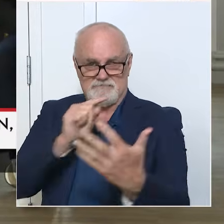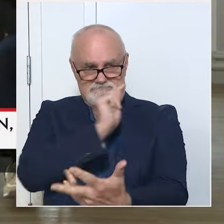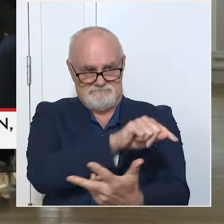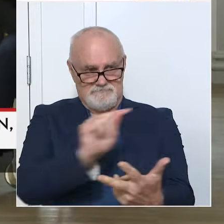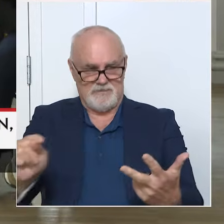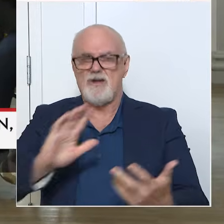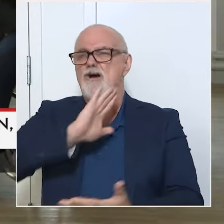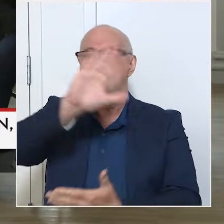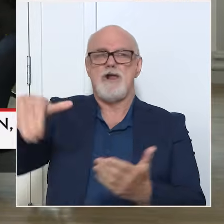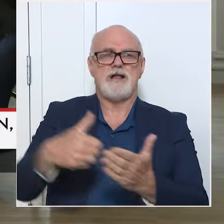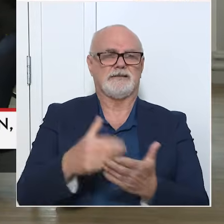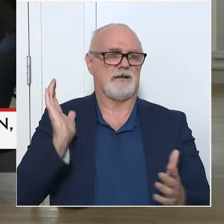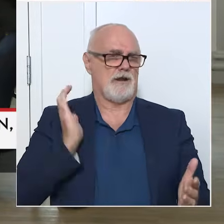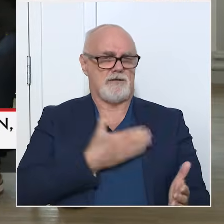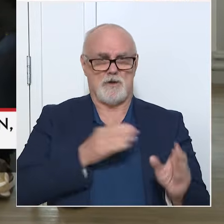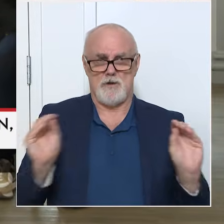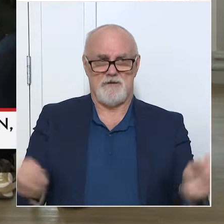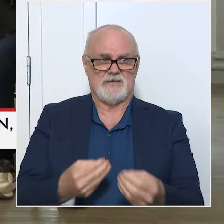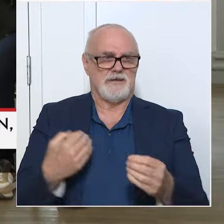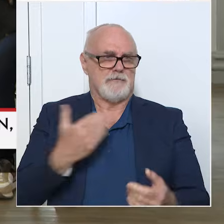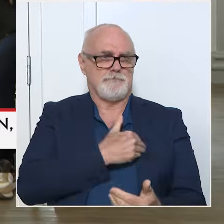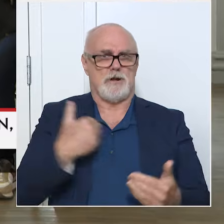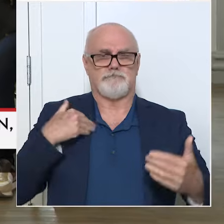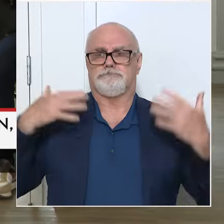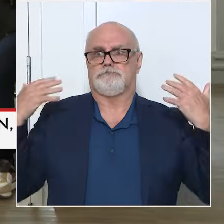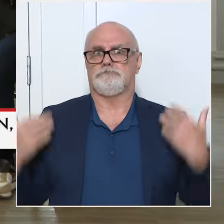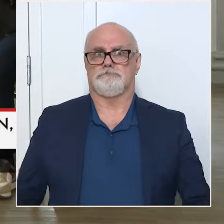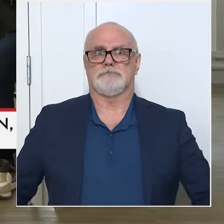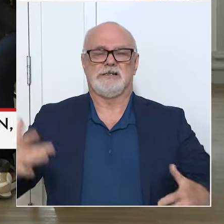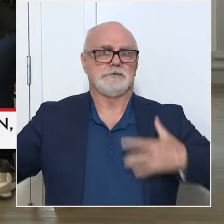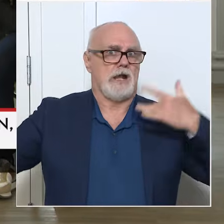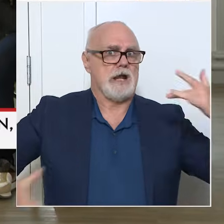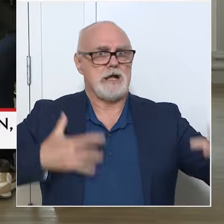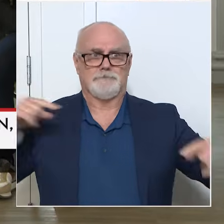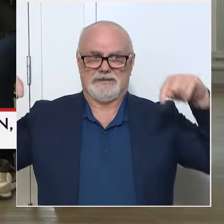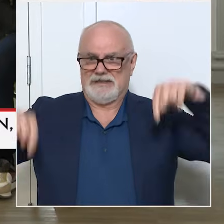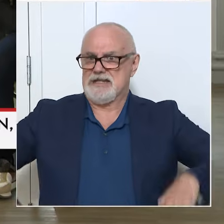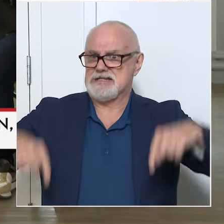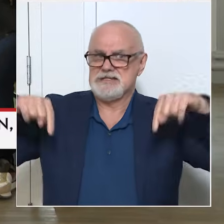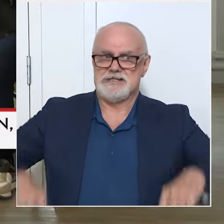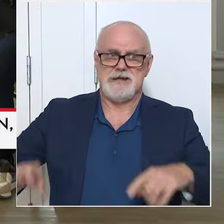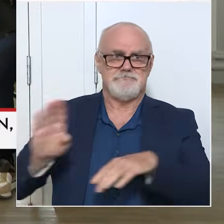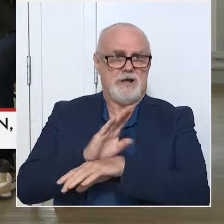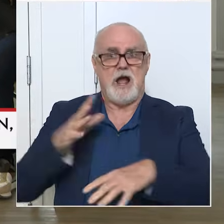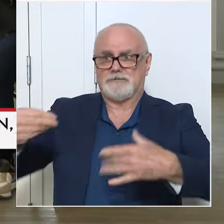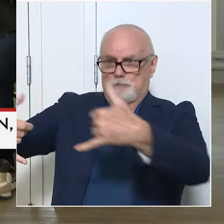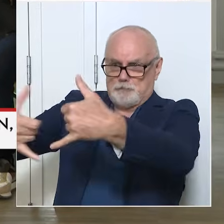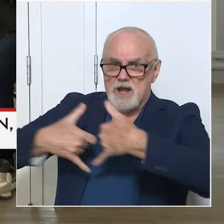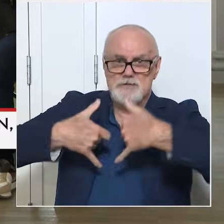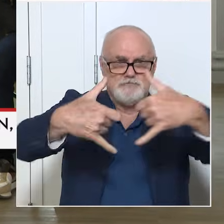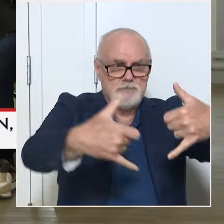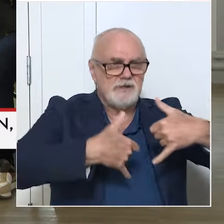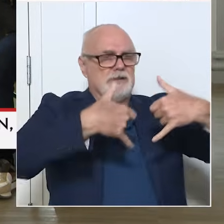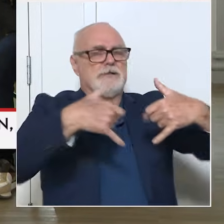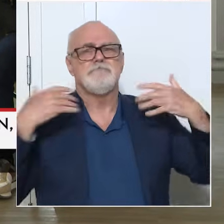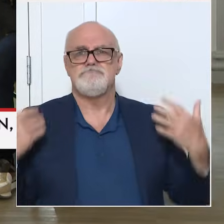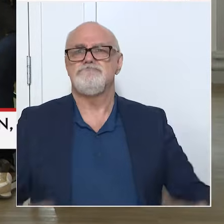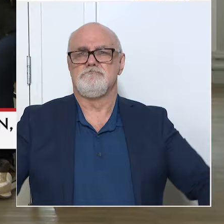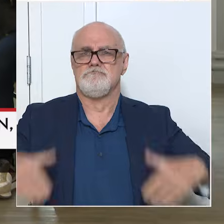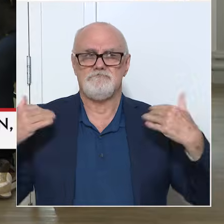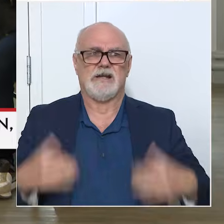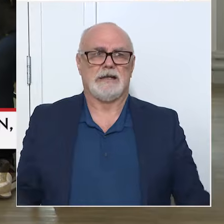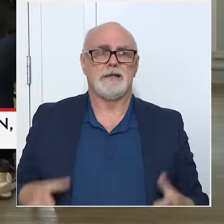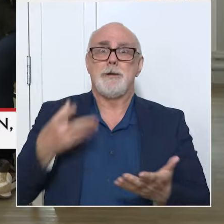investment in these growth, and for us, the Vitality Grant Awards. These grants are of great